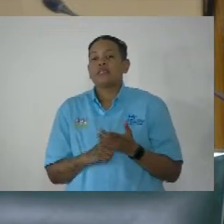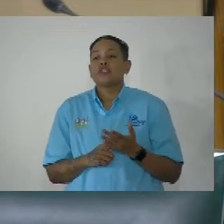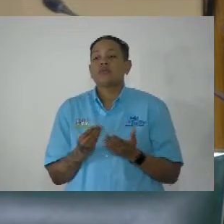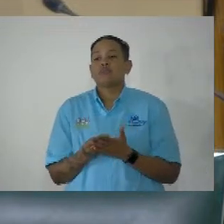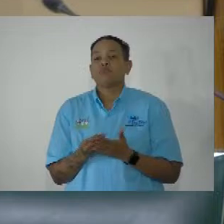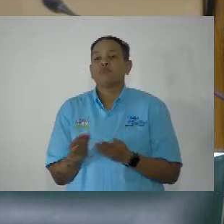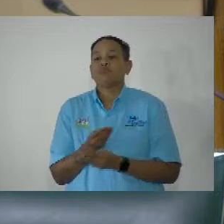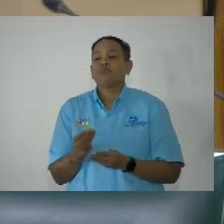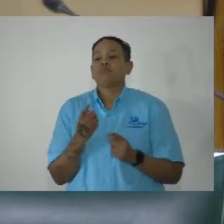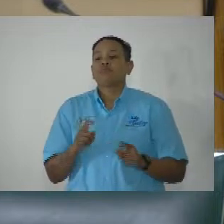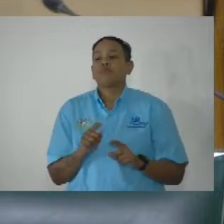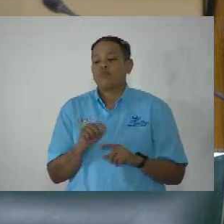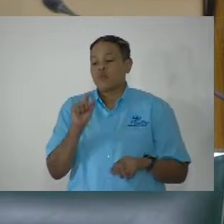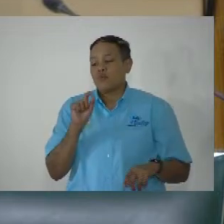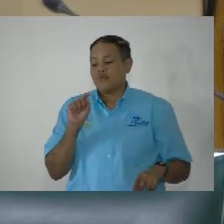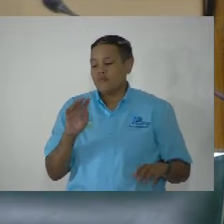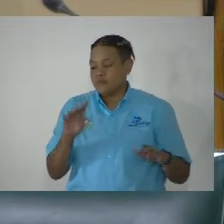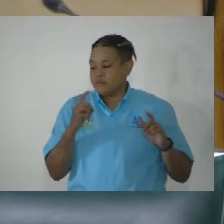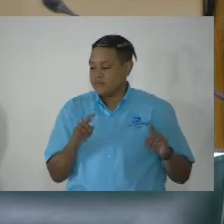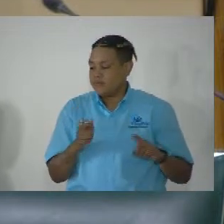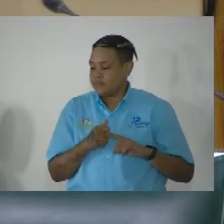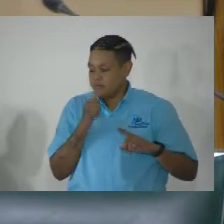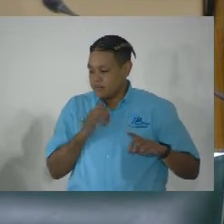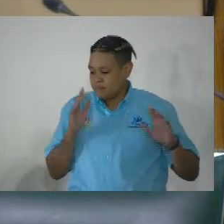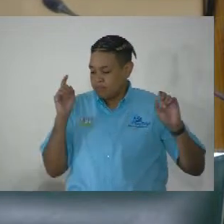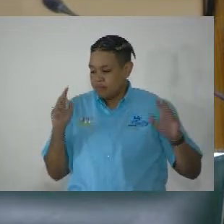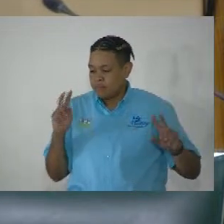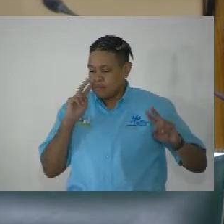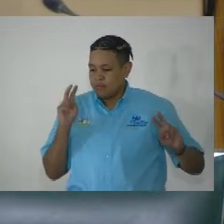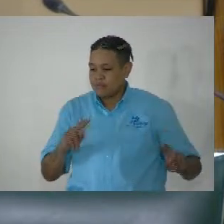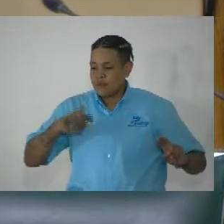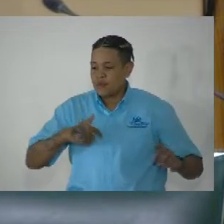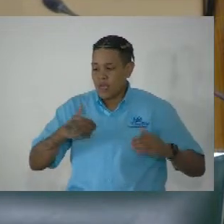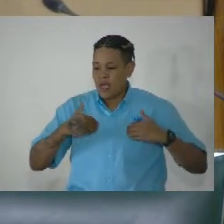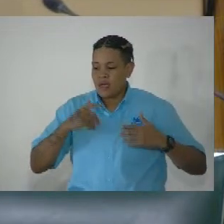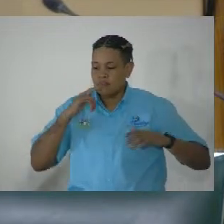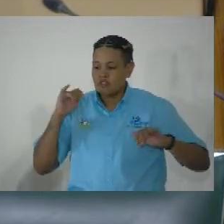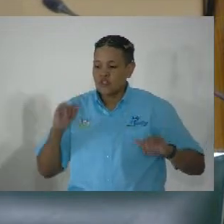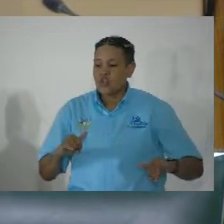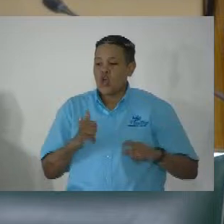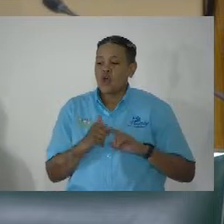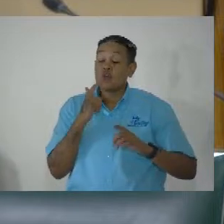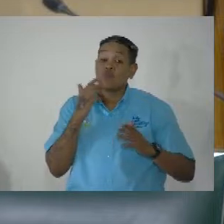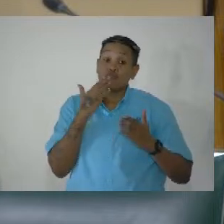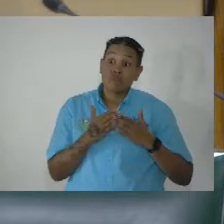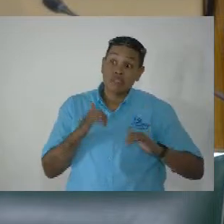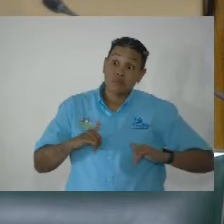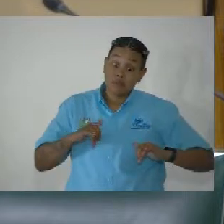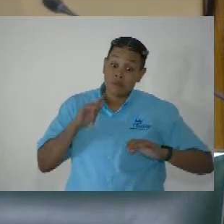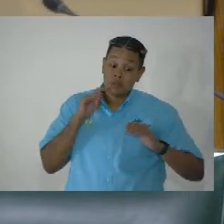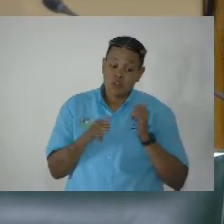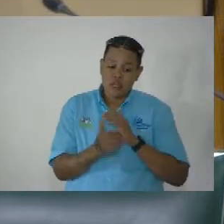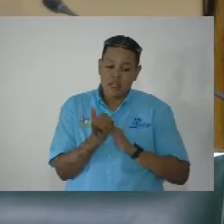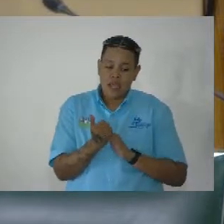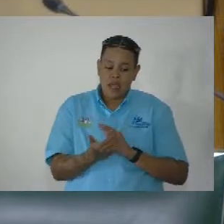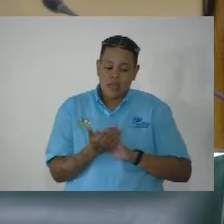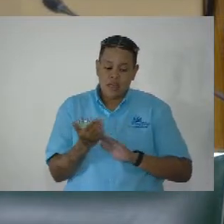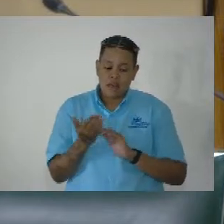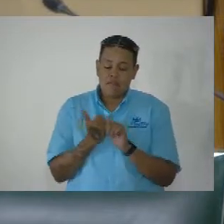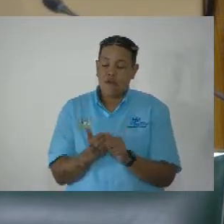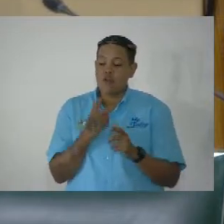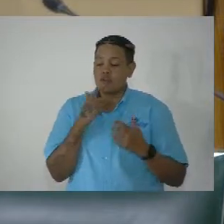in 2024. Madam Speaker, we have stuck very religiously under your guidance